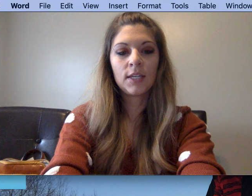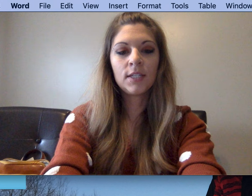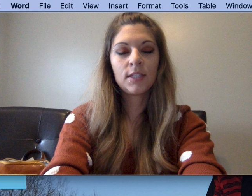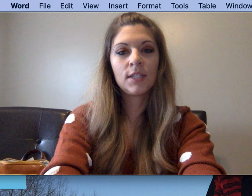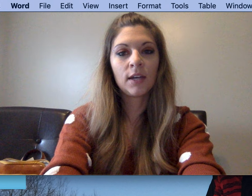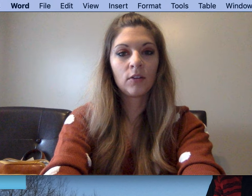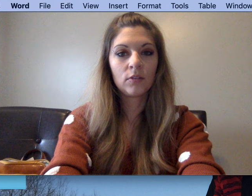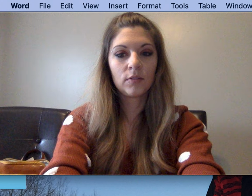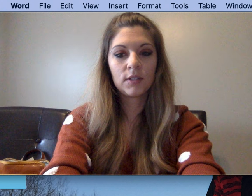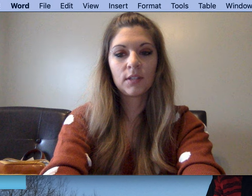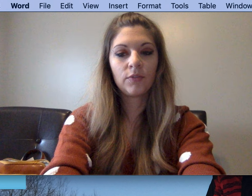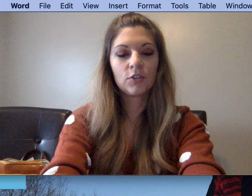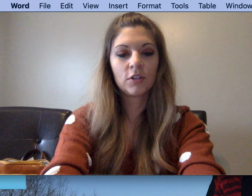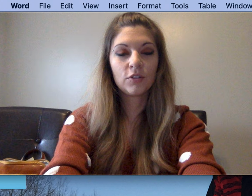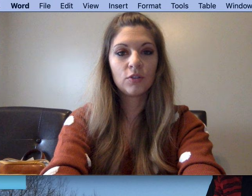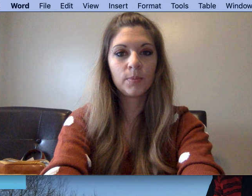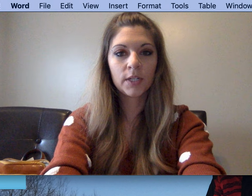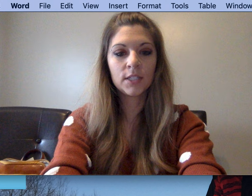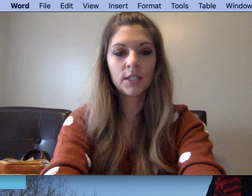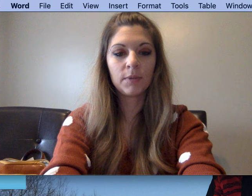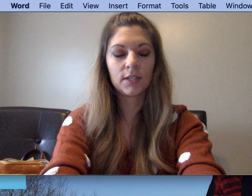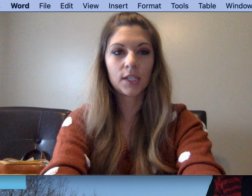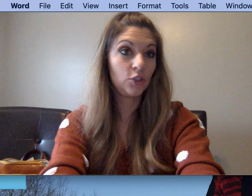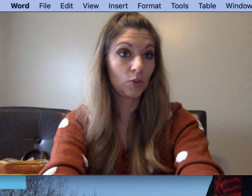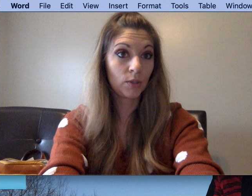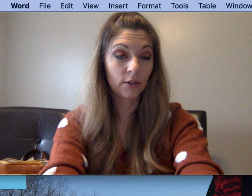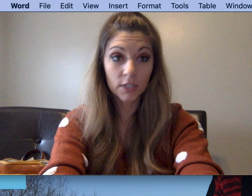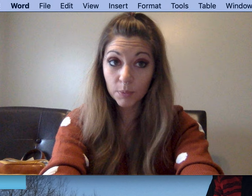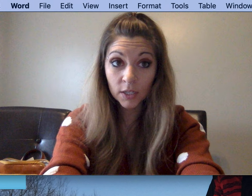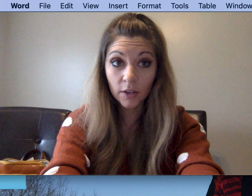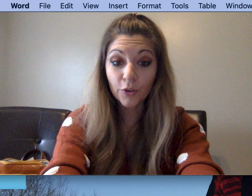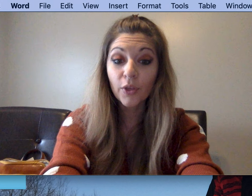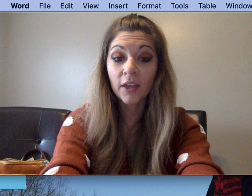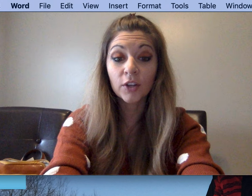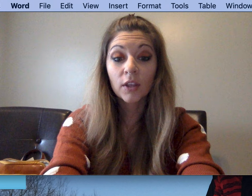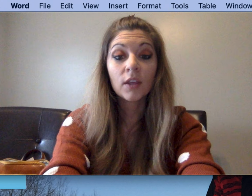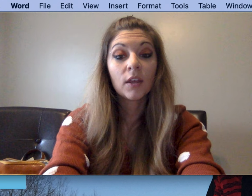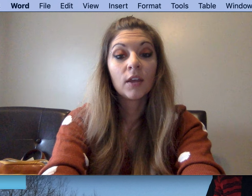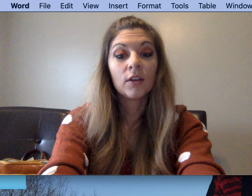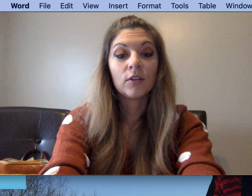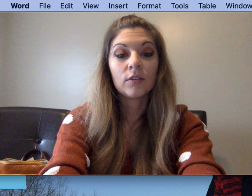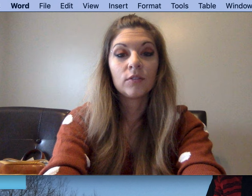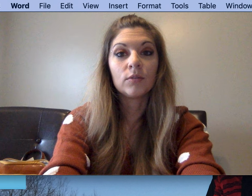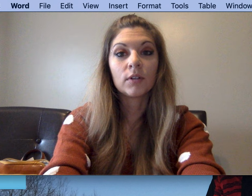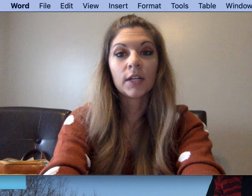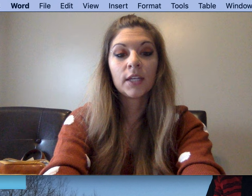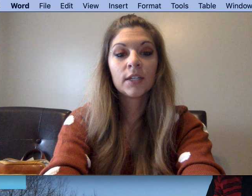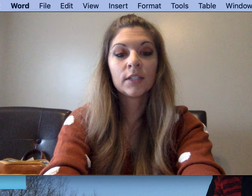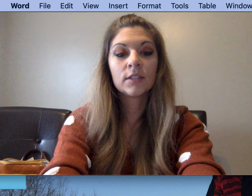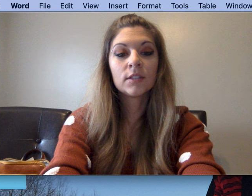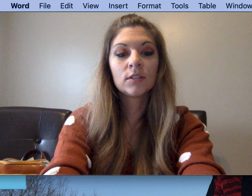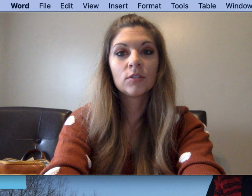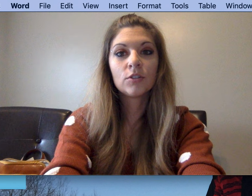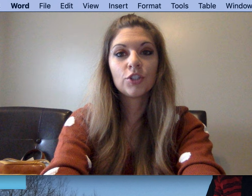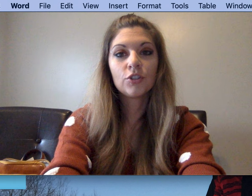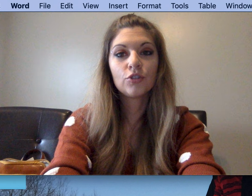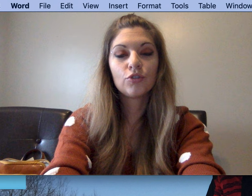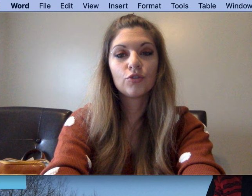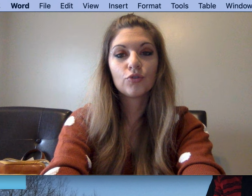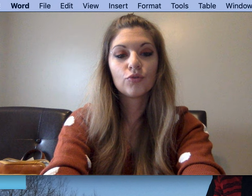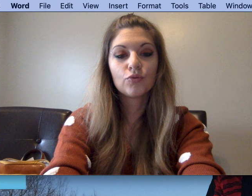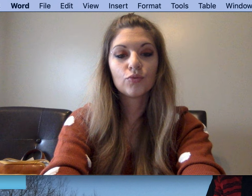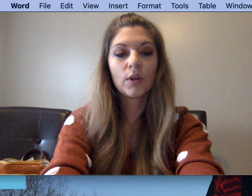an ECL. This definition is super easy because I don't know how to explain it other than your